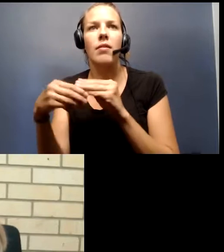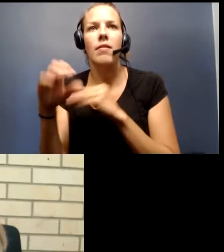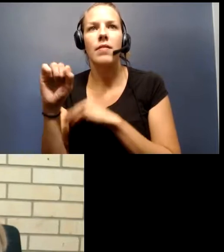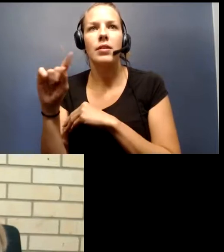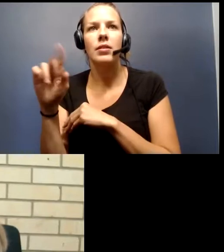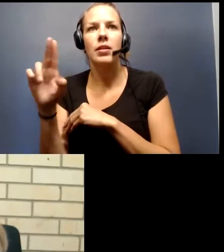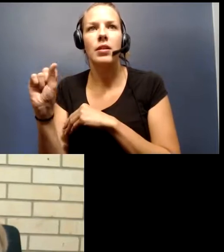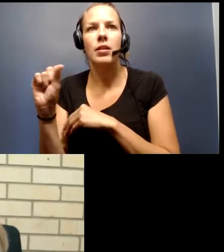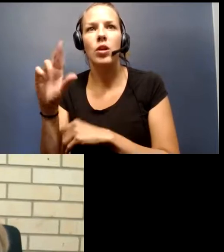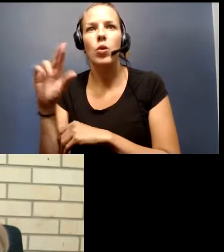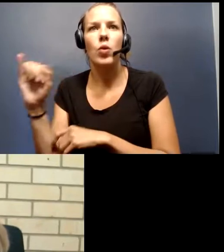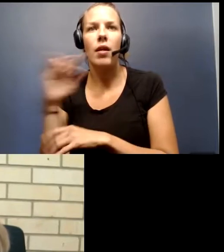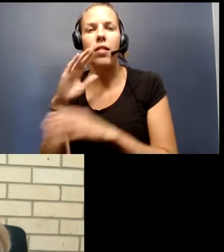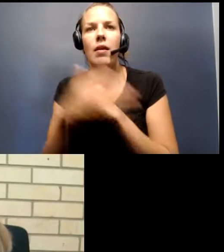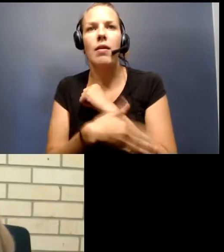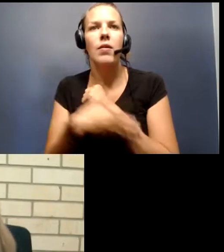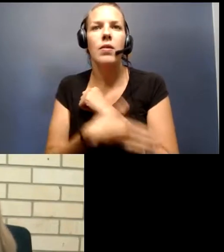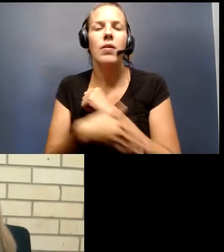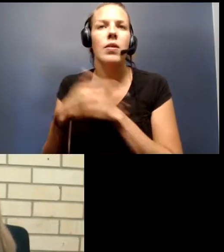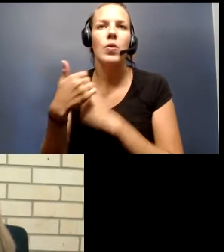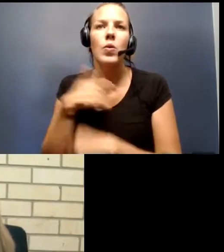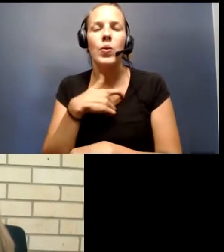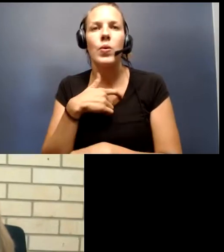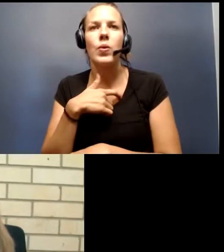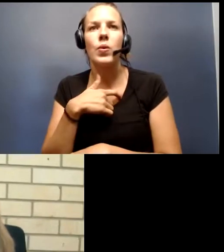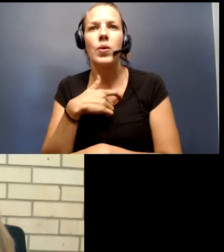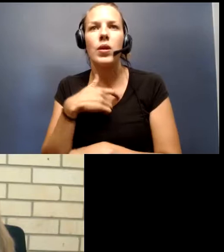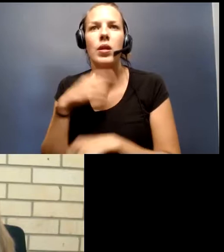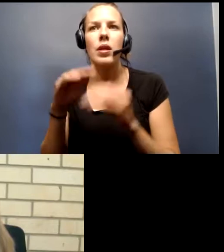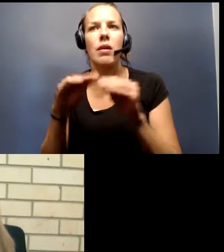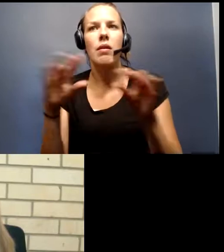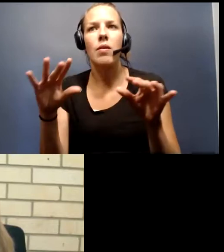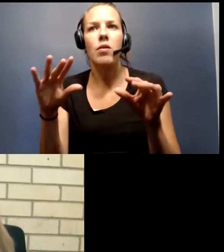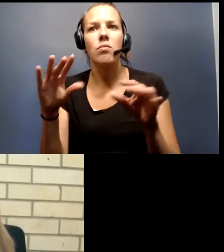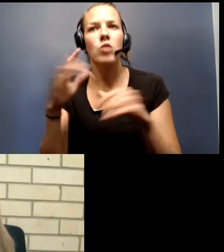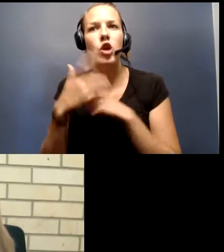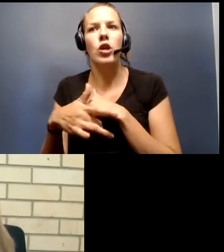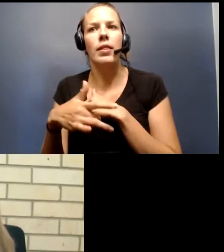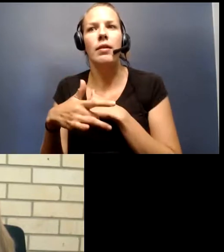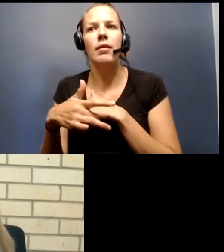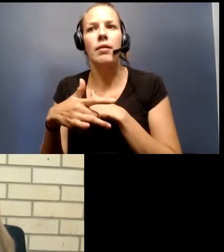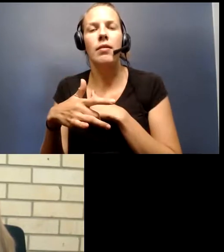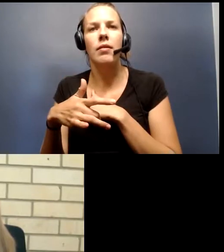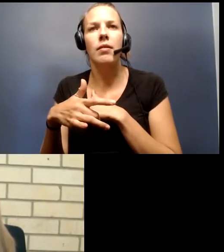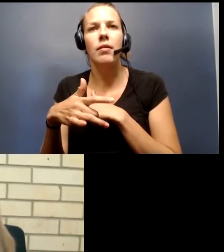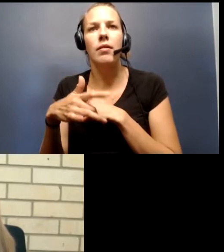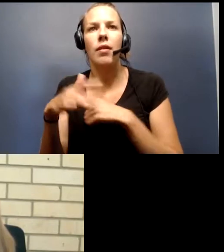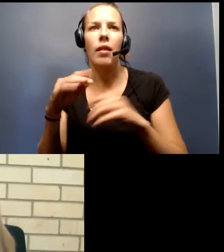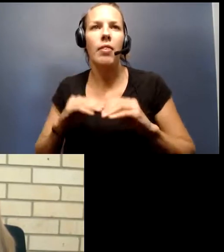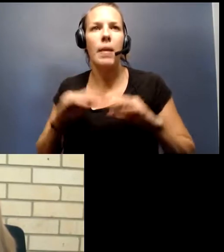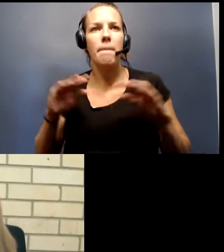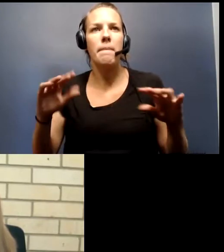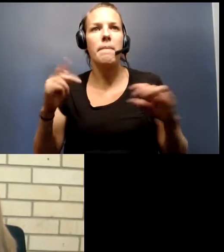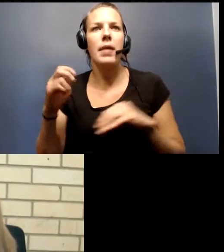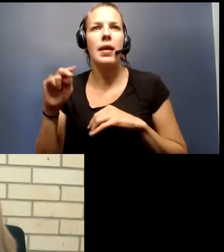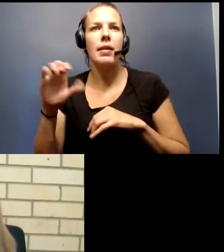of Rock Island County. And we had outbreaks pretty early in the pandemic, and we're